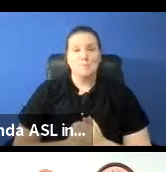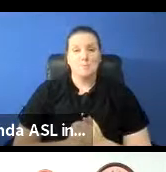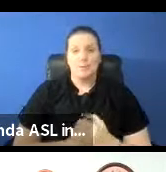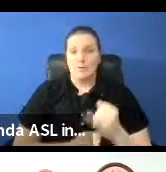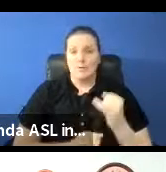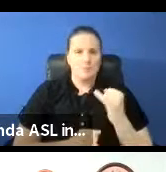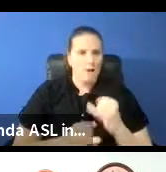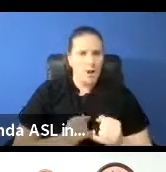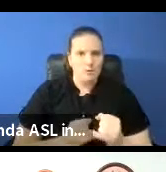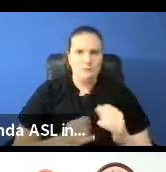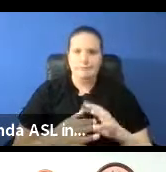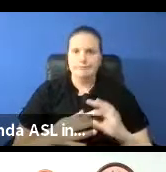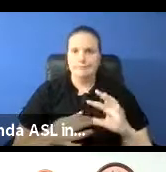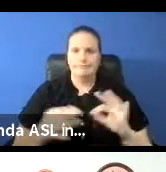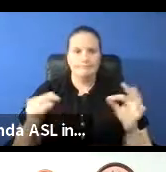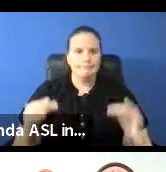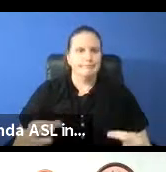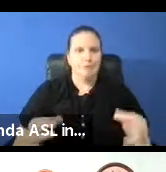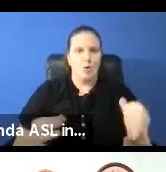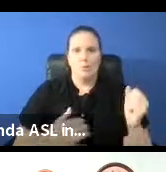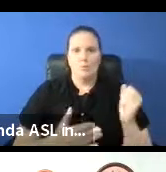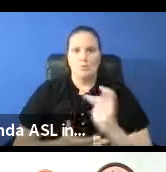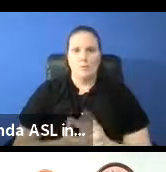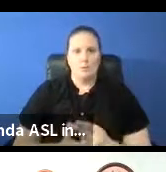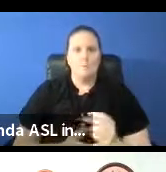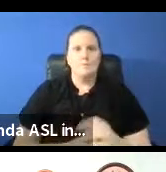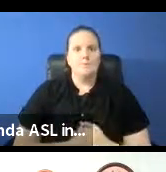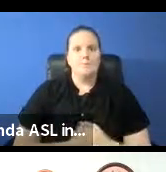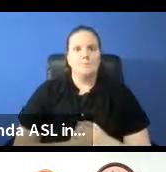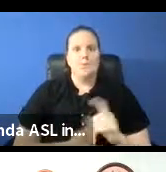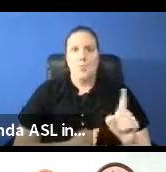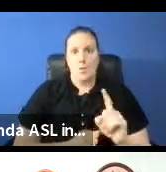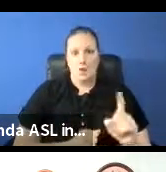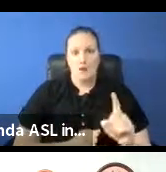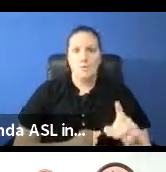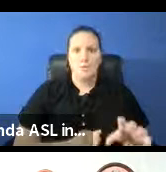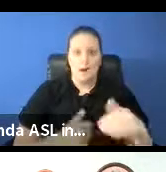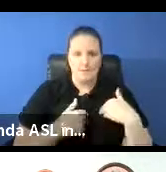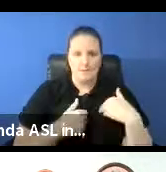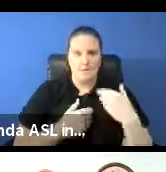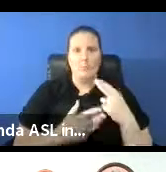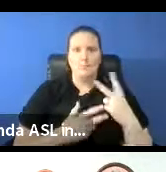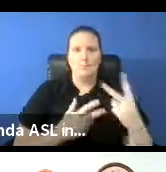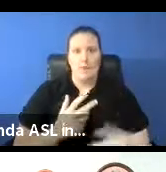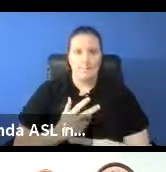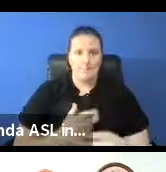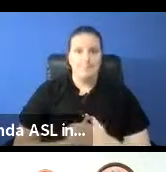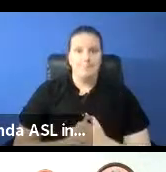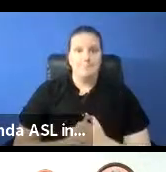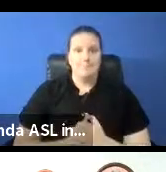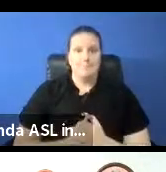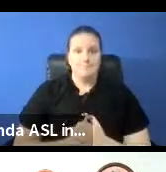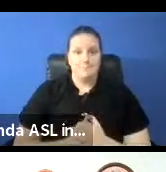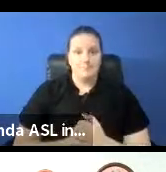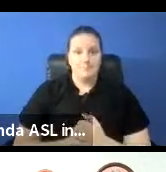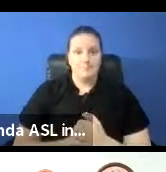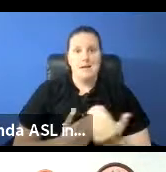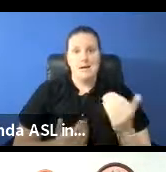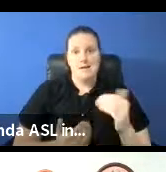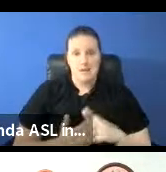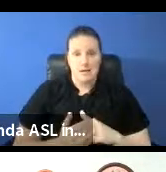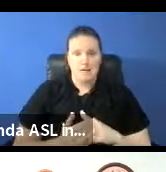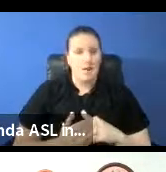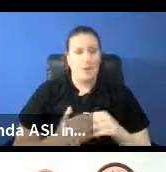final say and their final approval of where we are taking this program. So once again, it's going to be